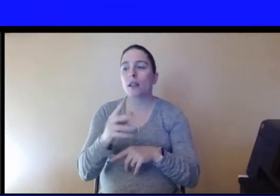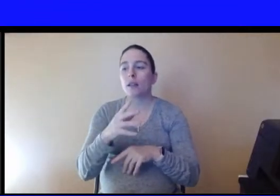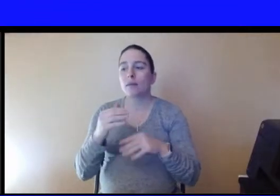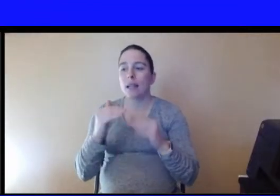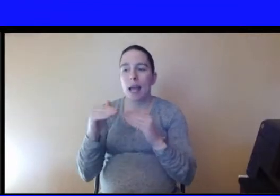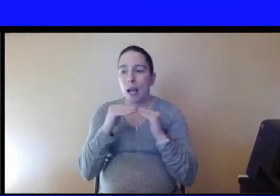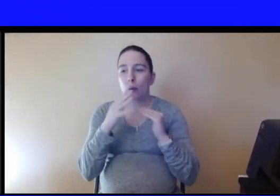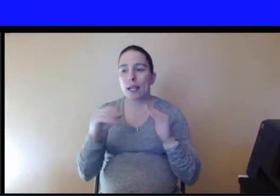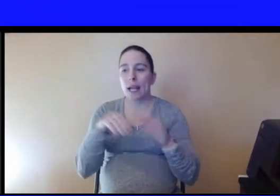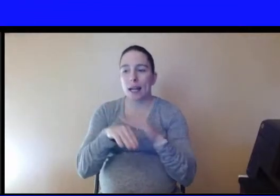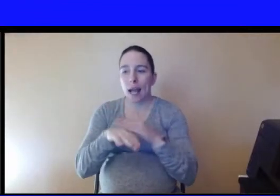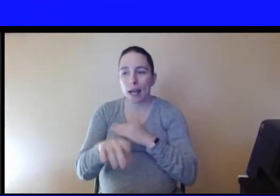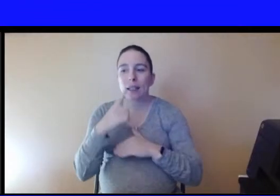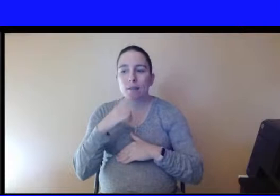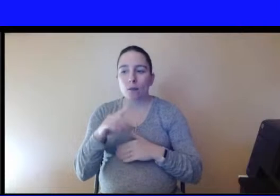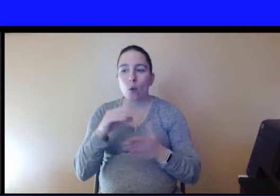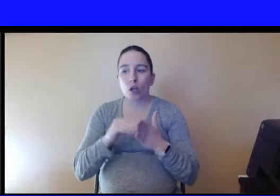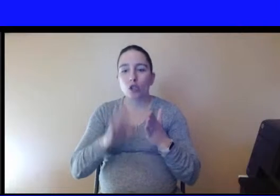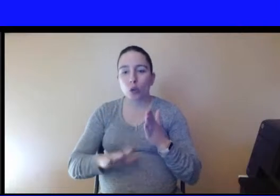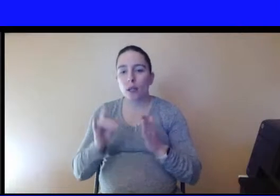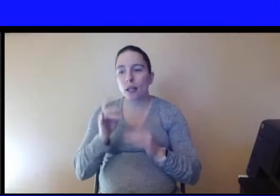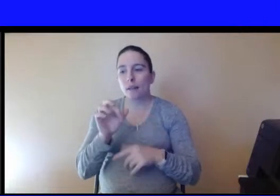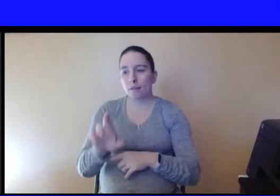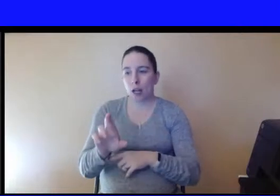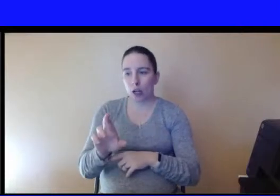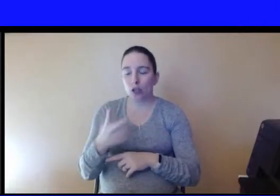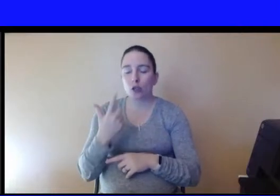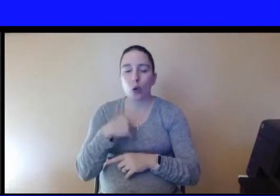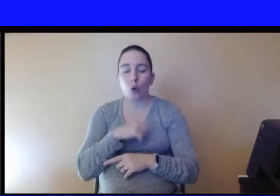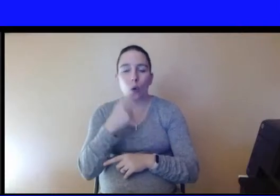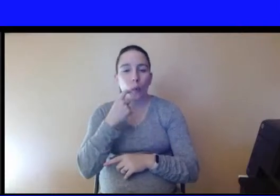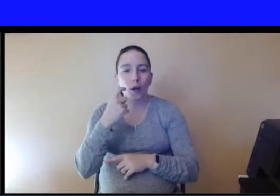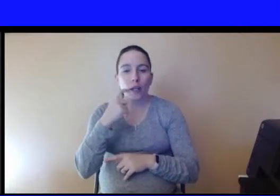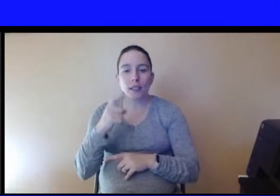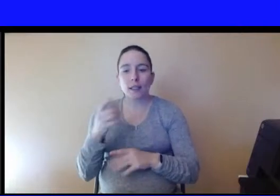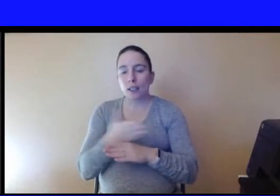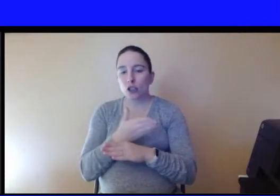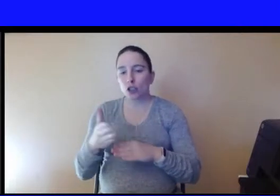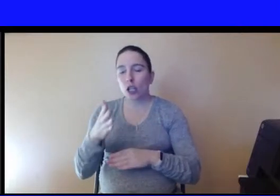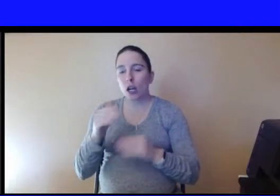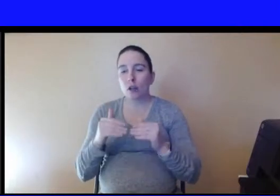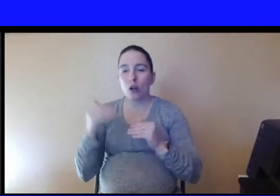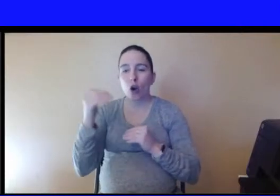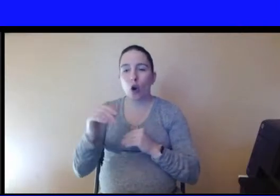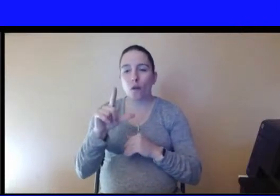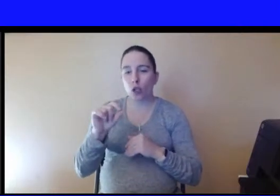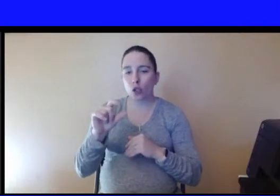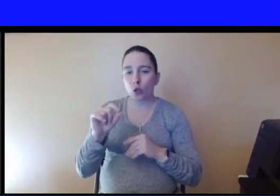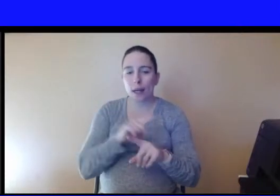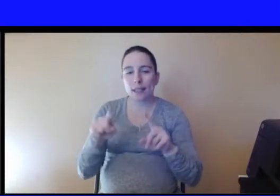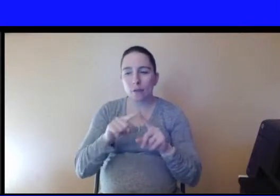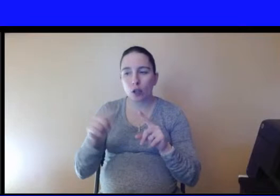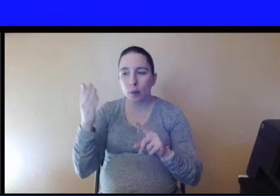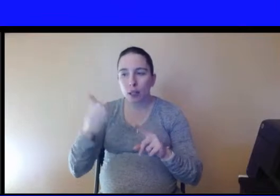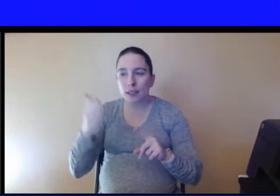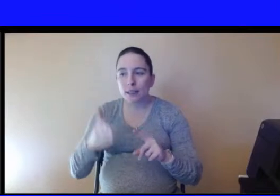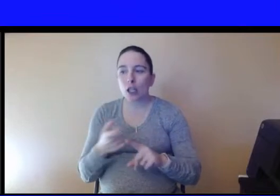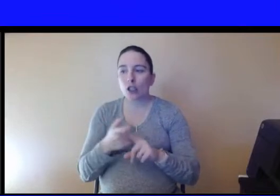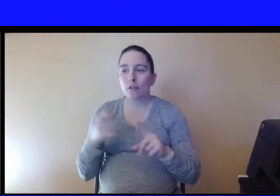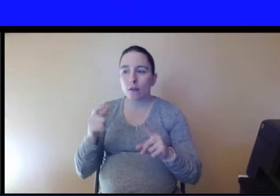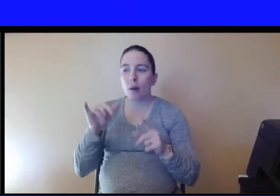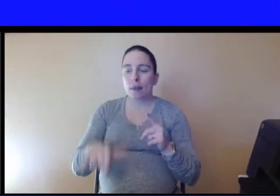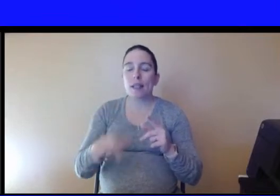recently expanding it to corrections and community and ensuring that our new nurses' voices are heard. We've seen